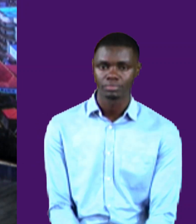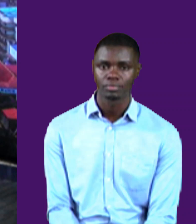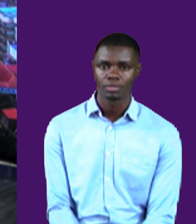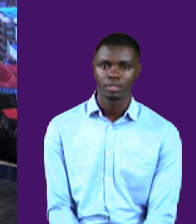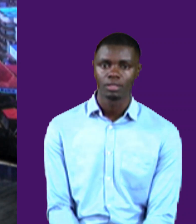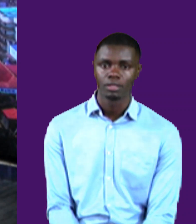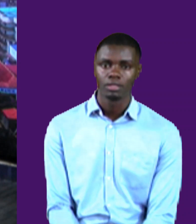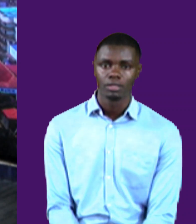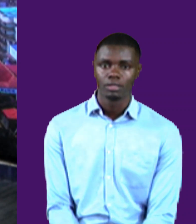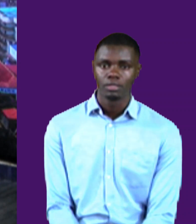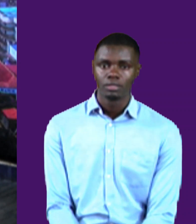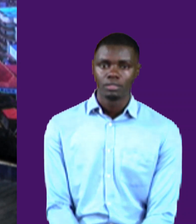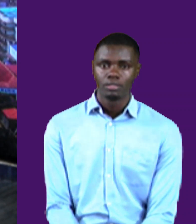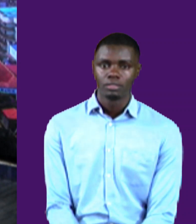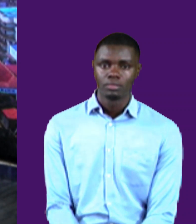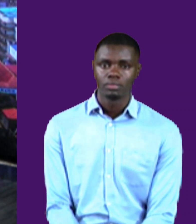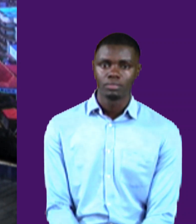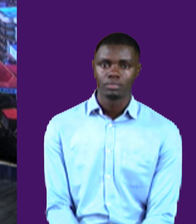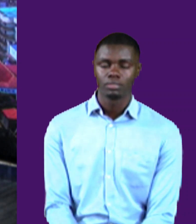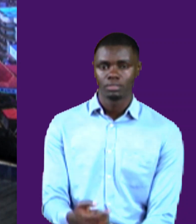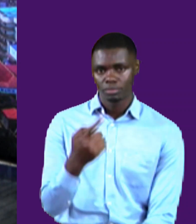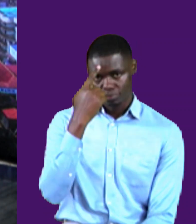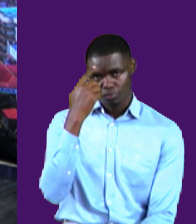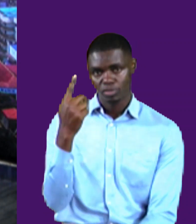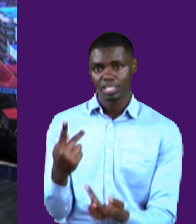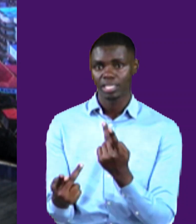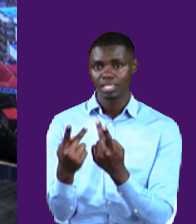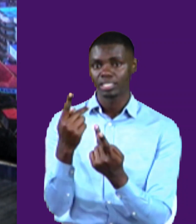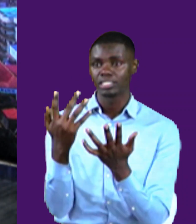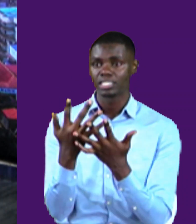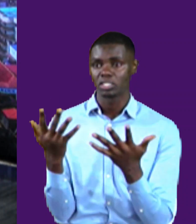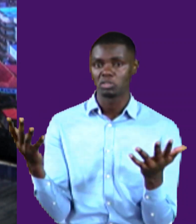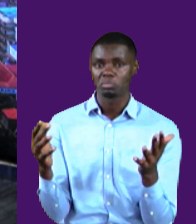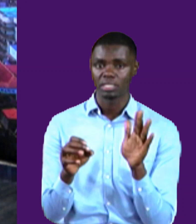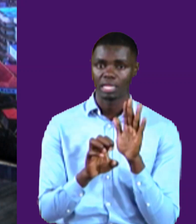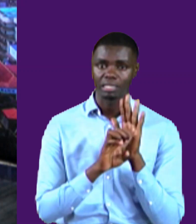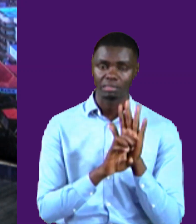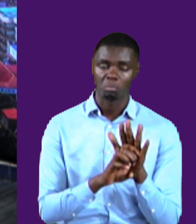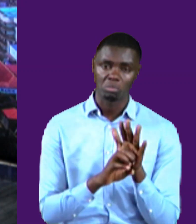kitchen equipment, let's say for example,